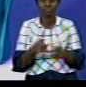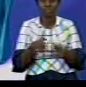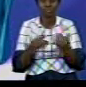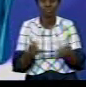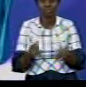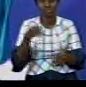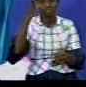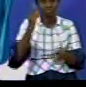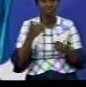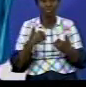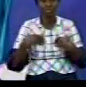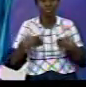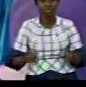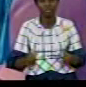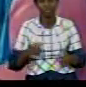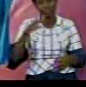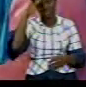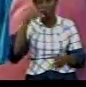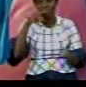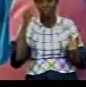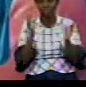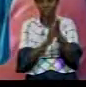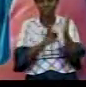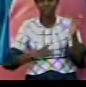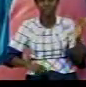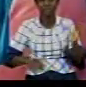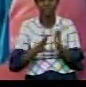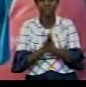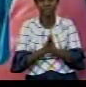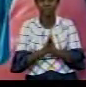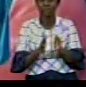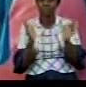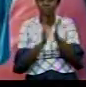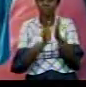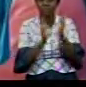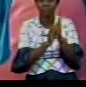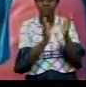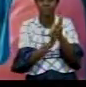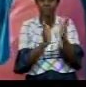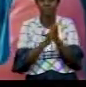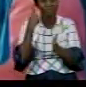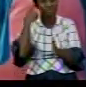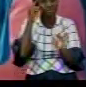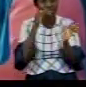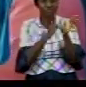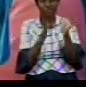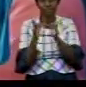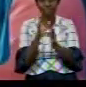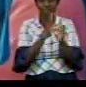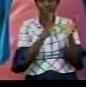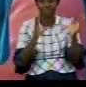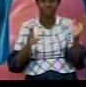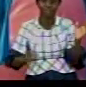praise it alone well that's a medical angle to it put your hands together for jesus christ